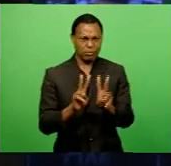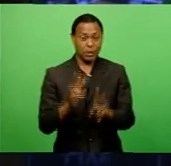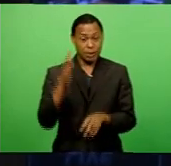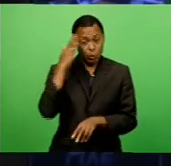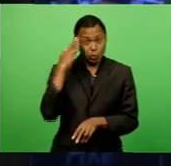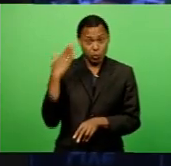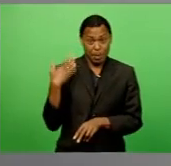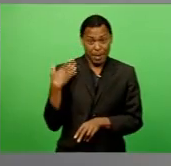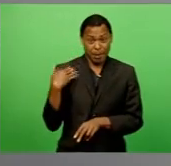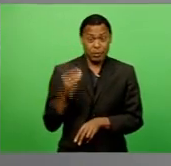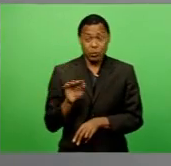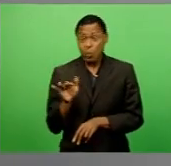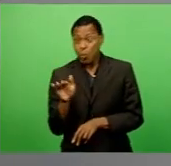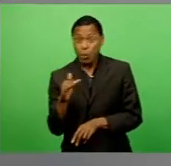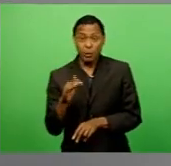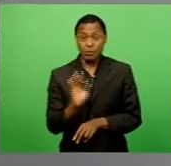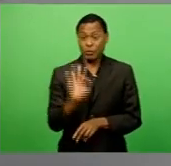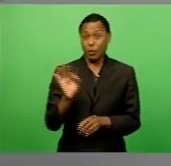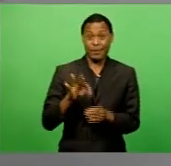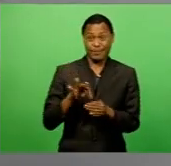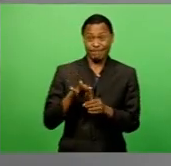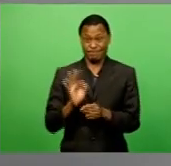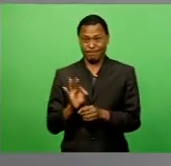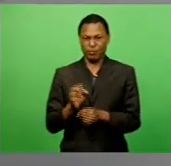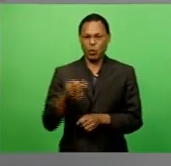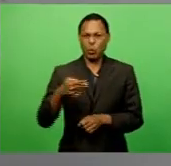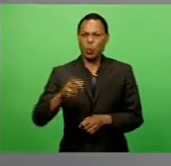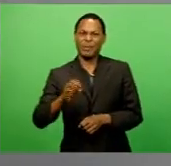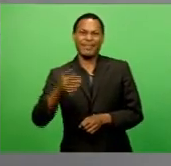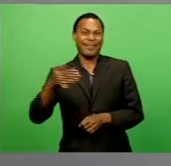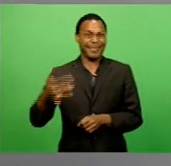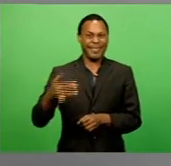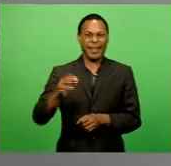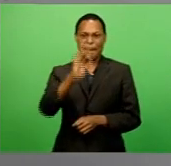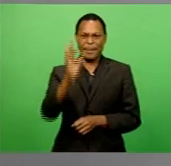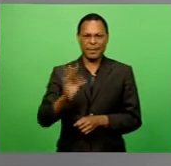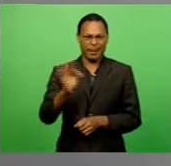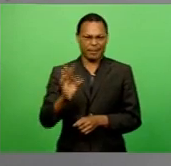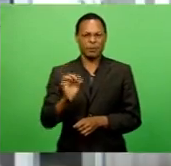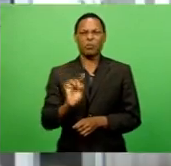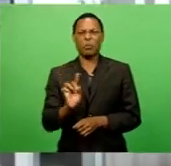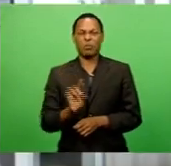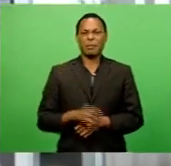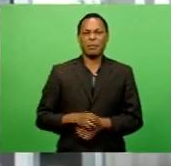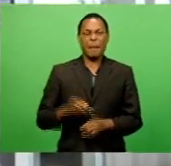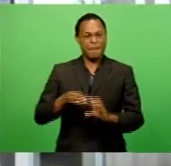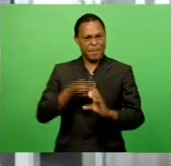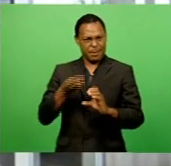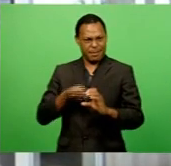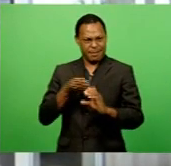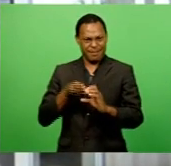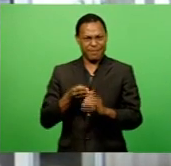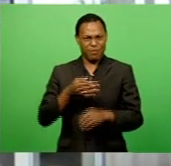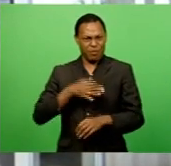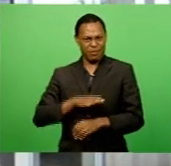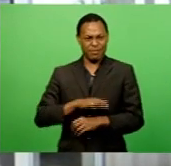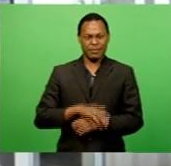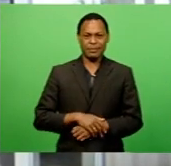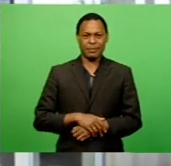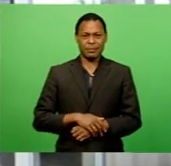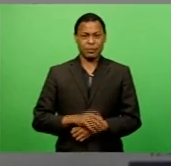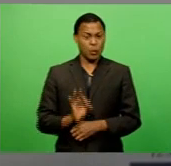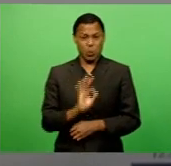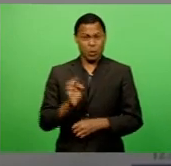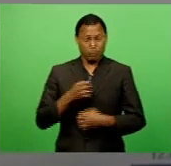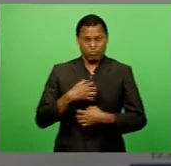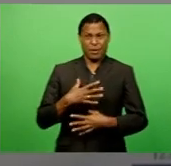did not vote, 29% turned to social media as their preference medium. And we're not very surprised that a lot of people that